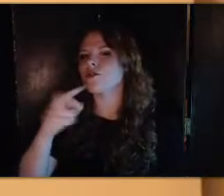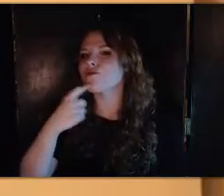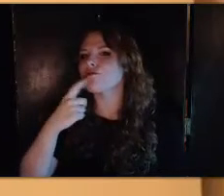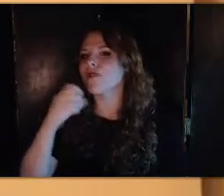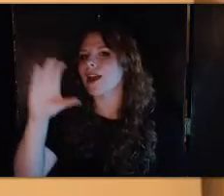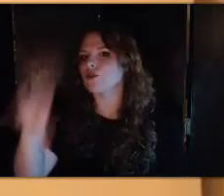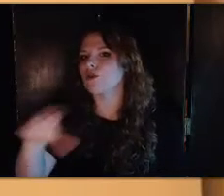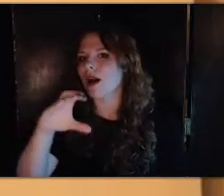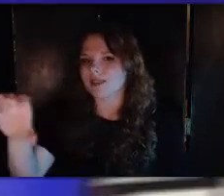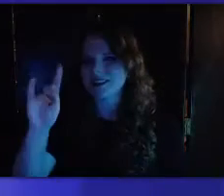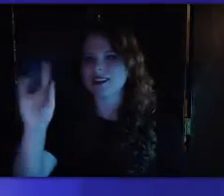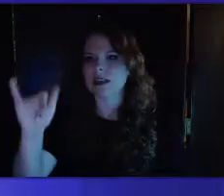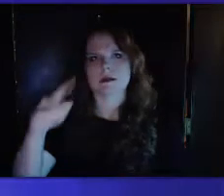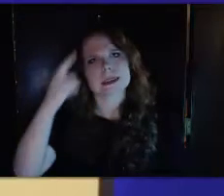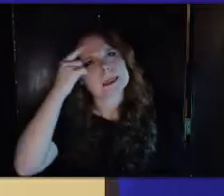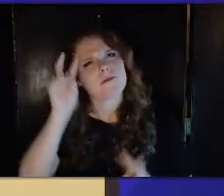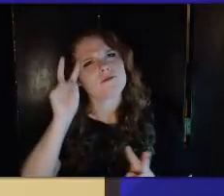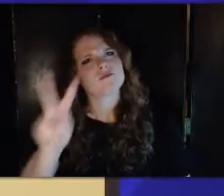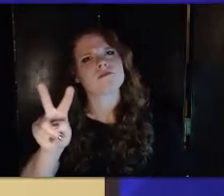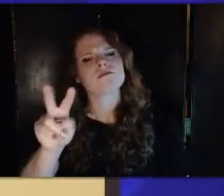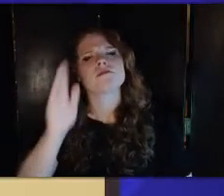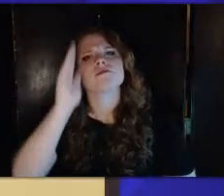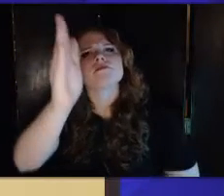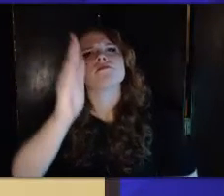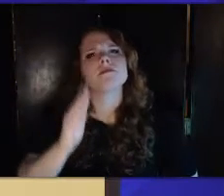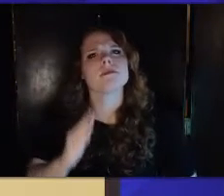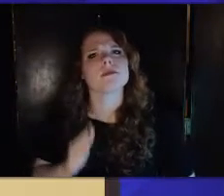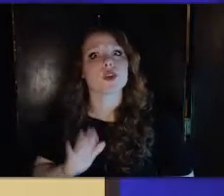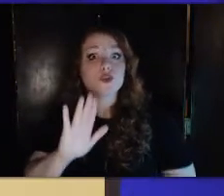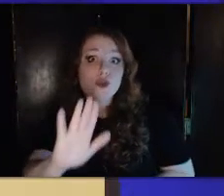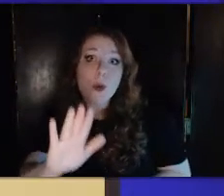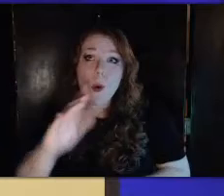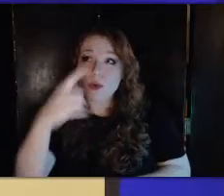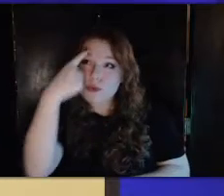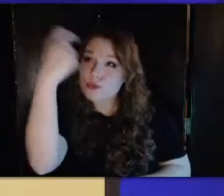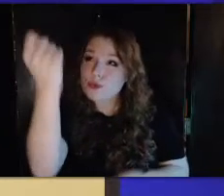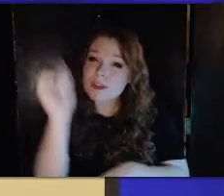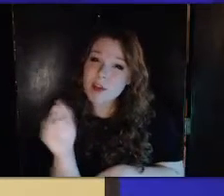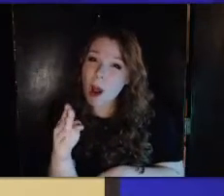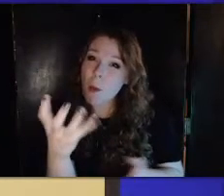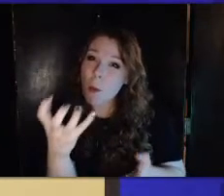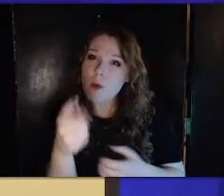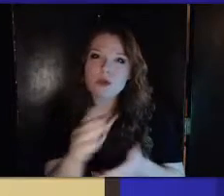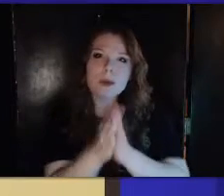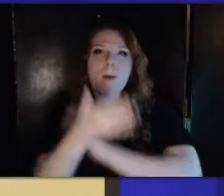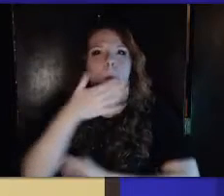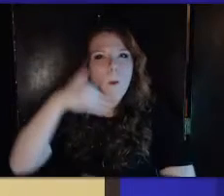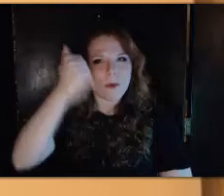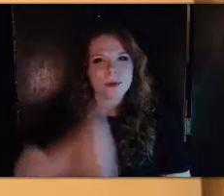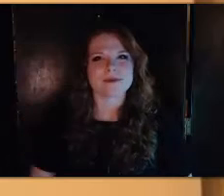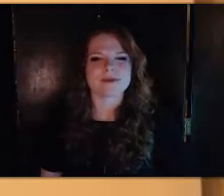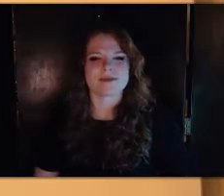County, Kentucky is thinking about the future with her question, what dream job do you want when you get older? I really like that